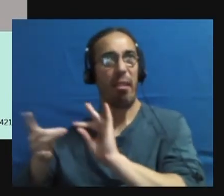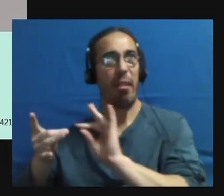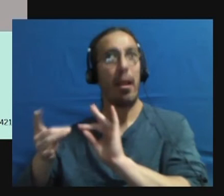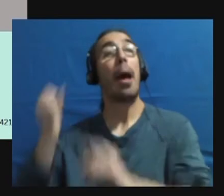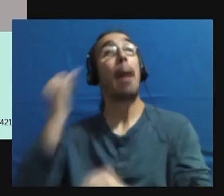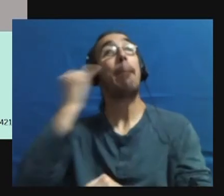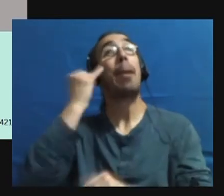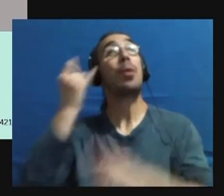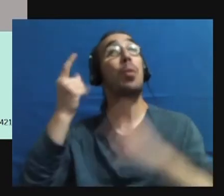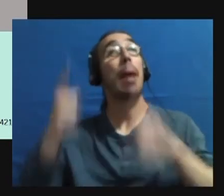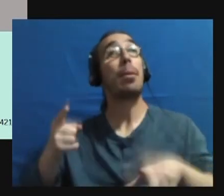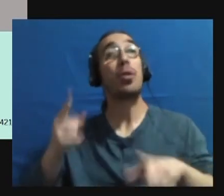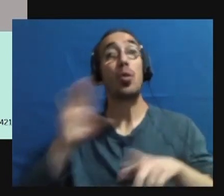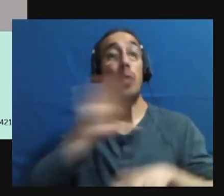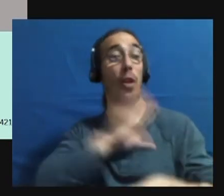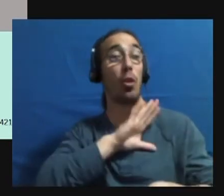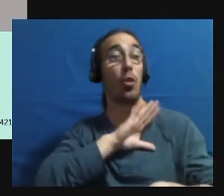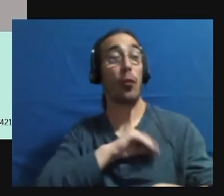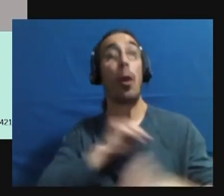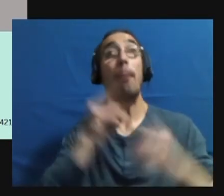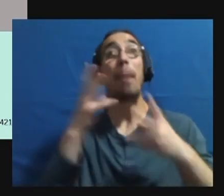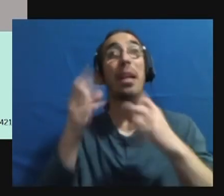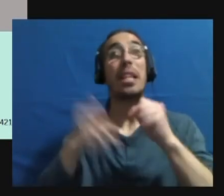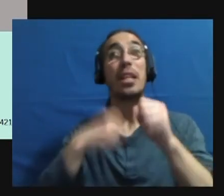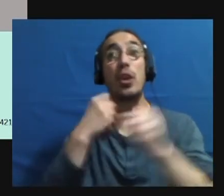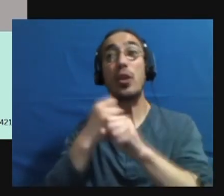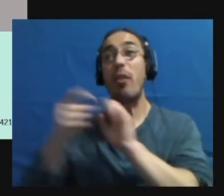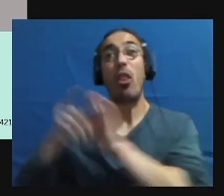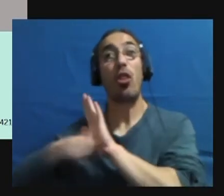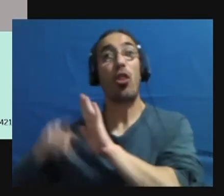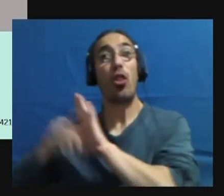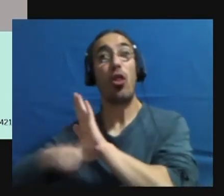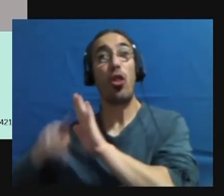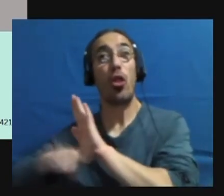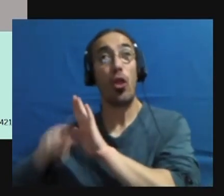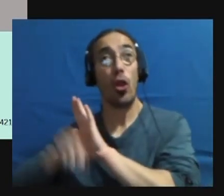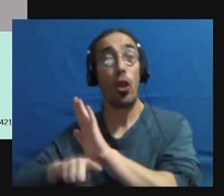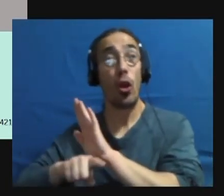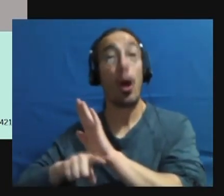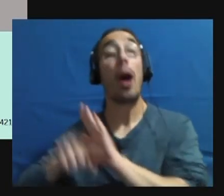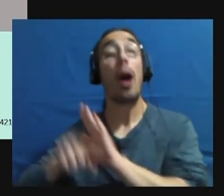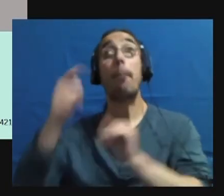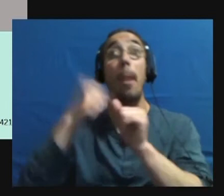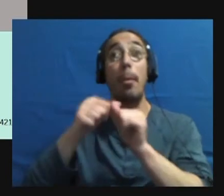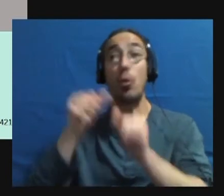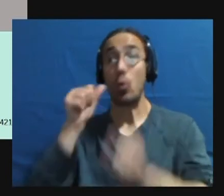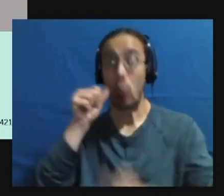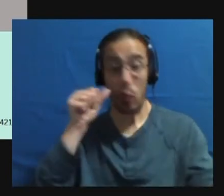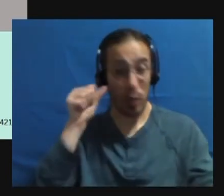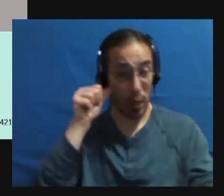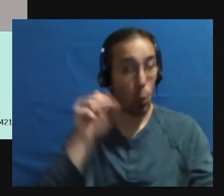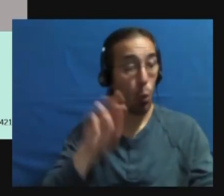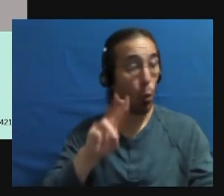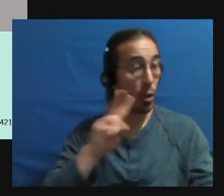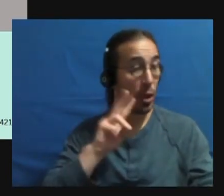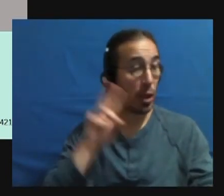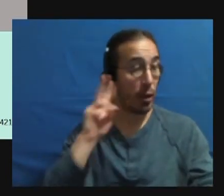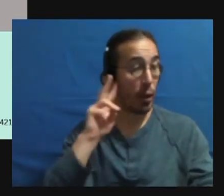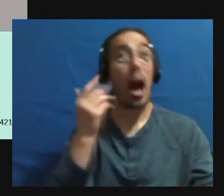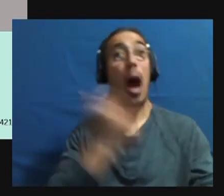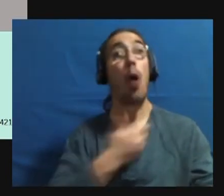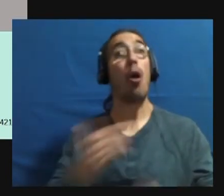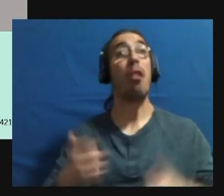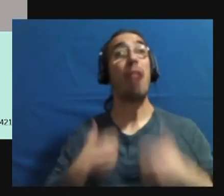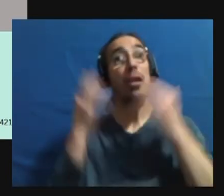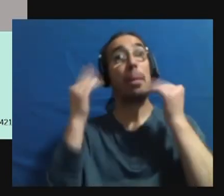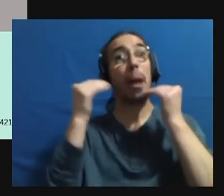self-esteem. And I said this yesterday or day before, our life expectancy is 38. I have a